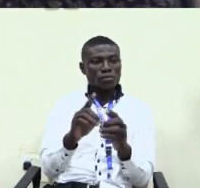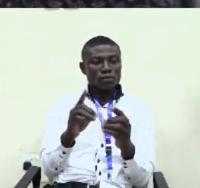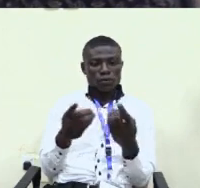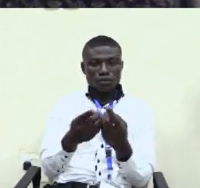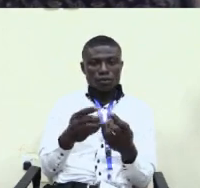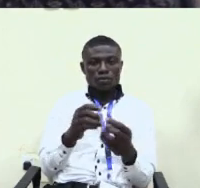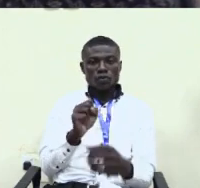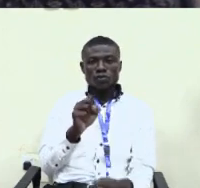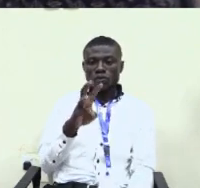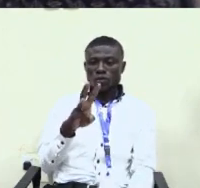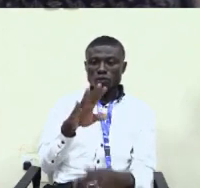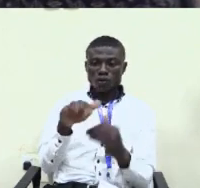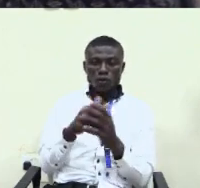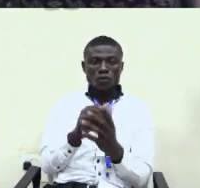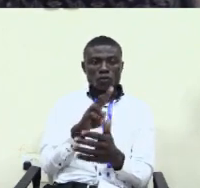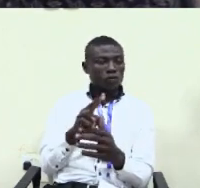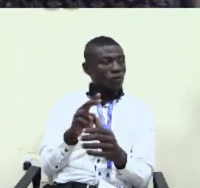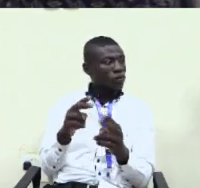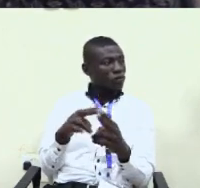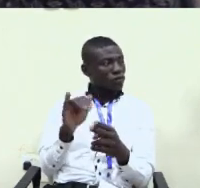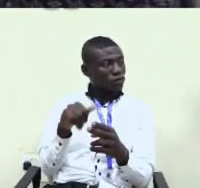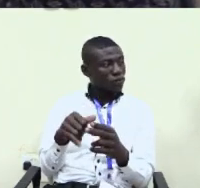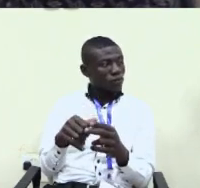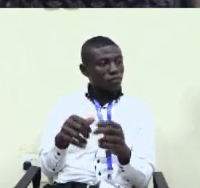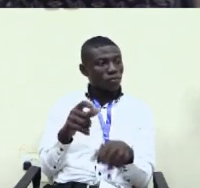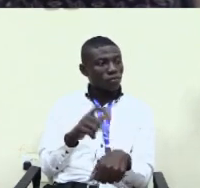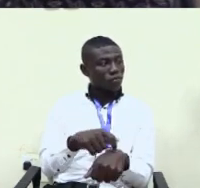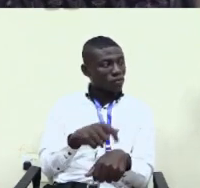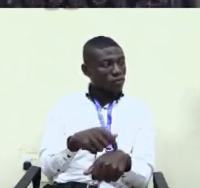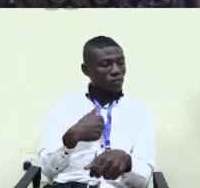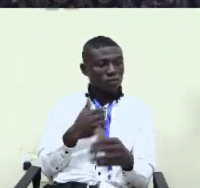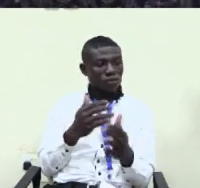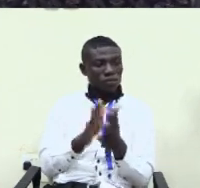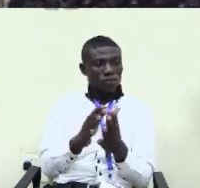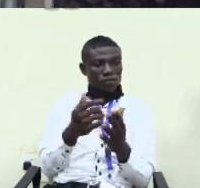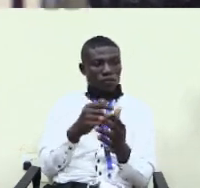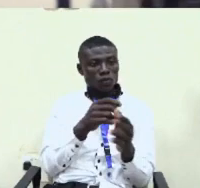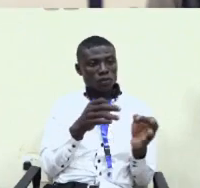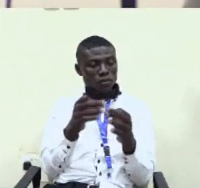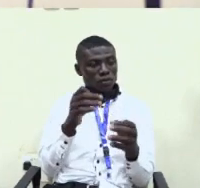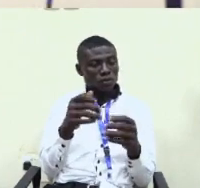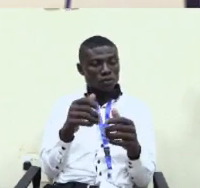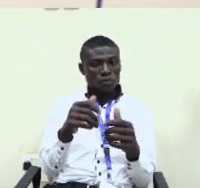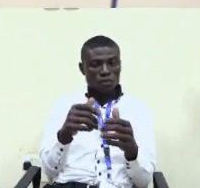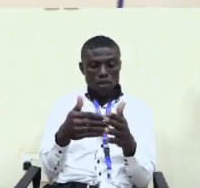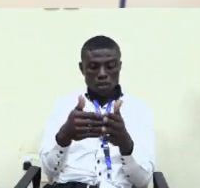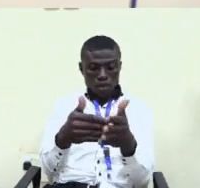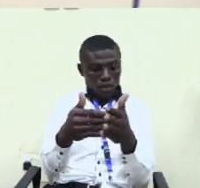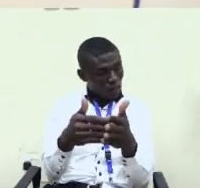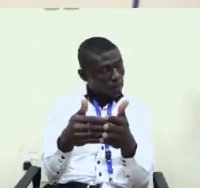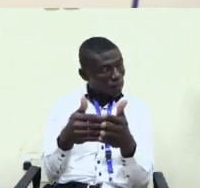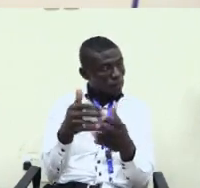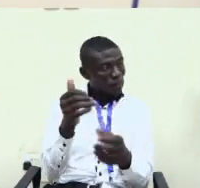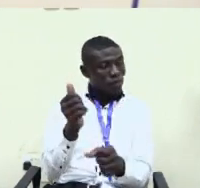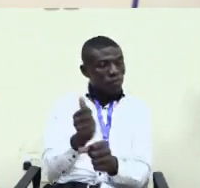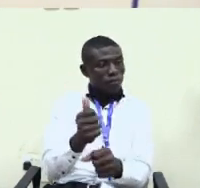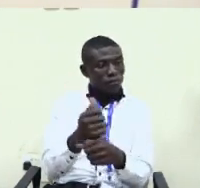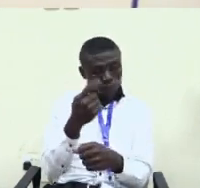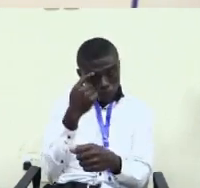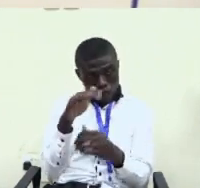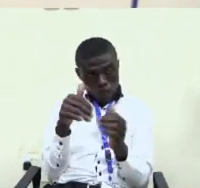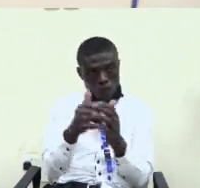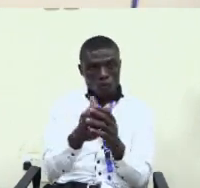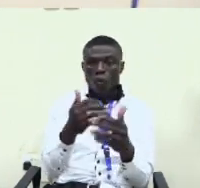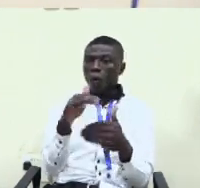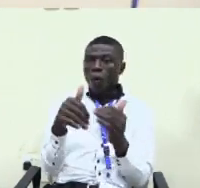you tell us a little bit about all of those? Certainly, because of time. But as you rightly said, the guide is meant for the